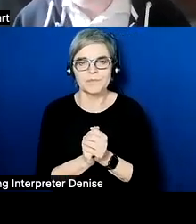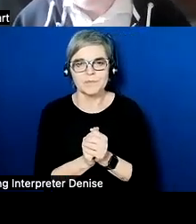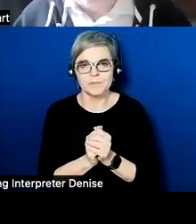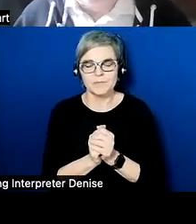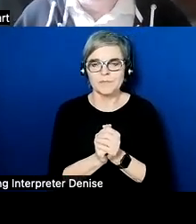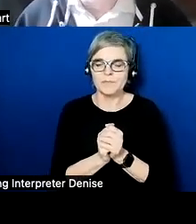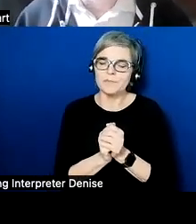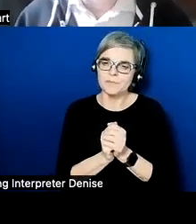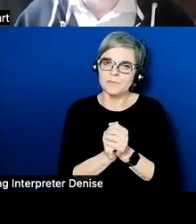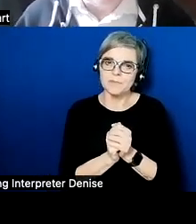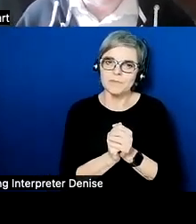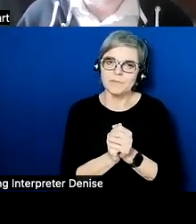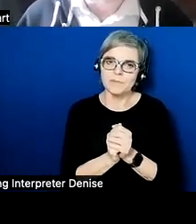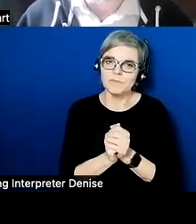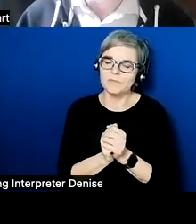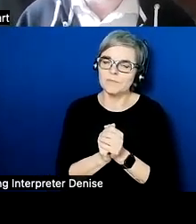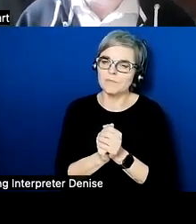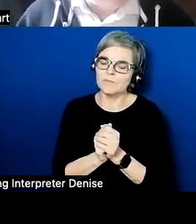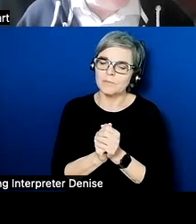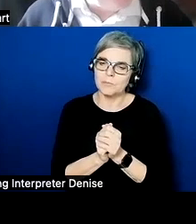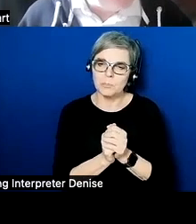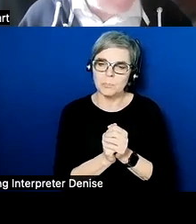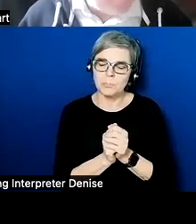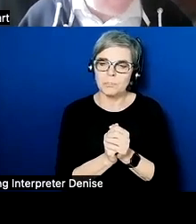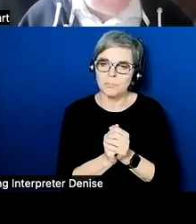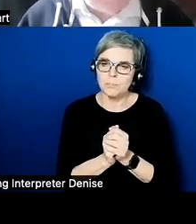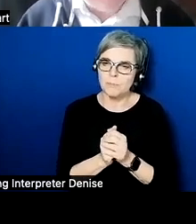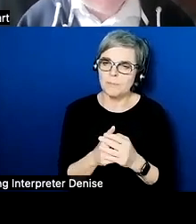take really from this idea of a